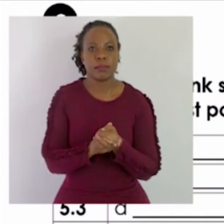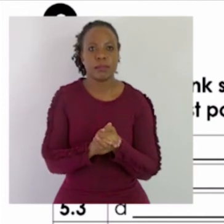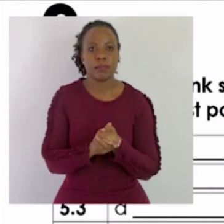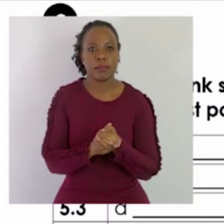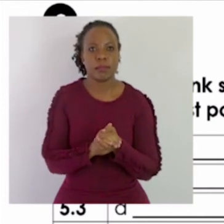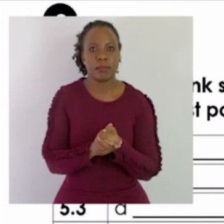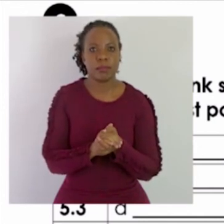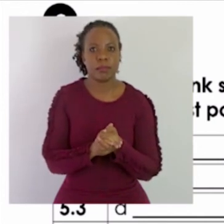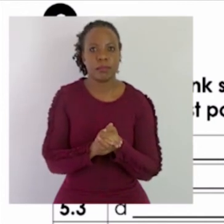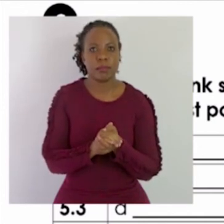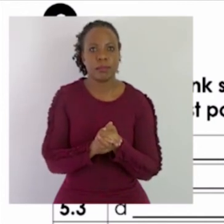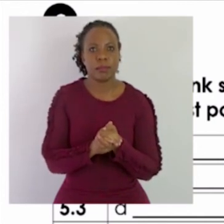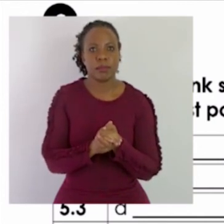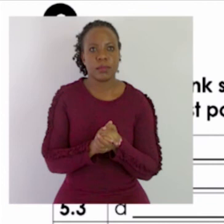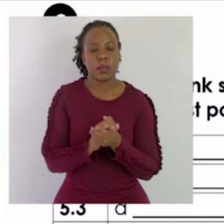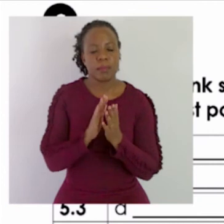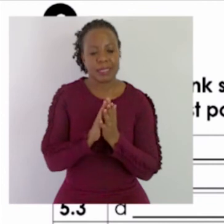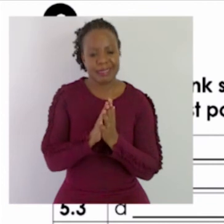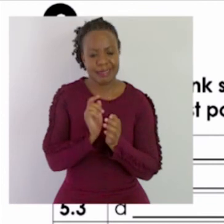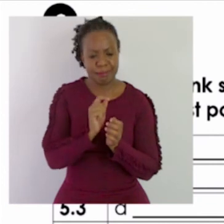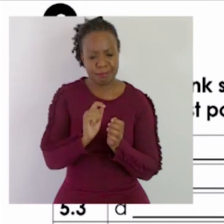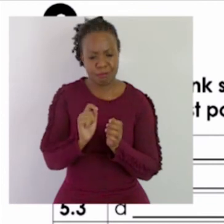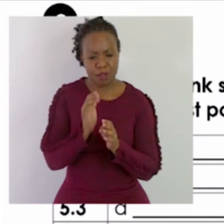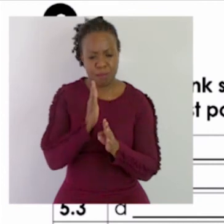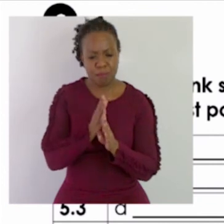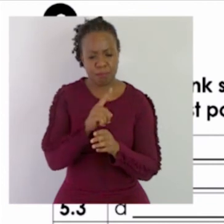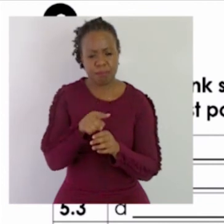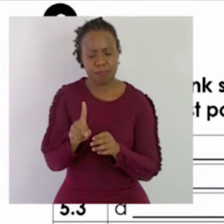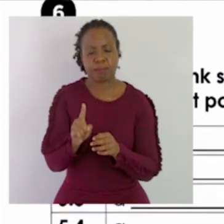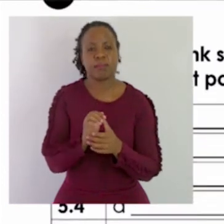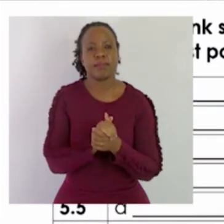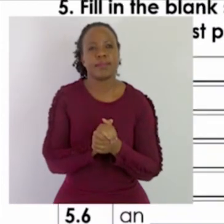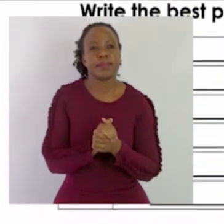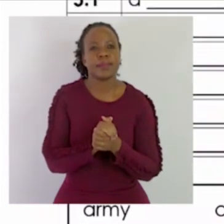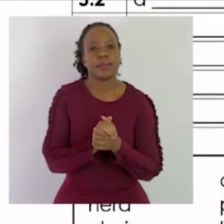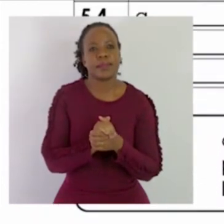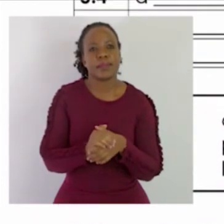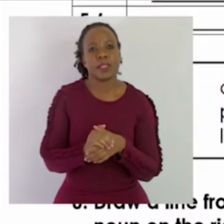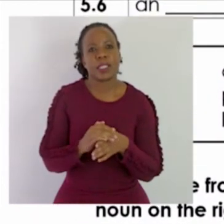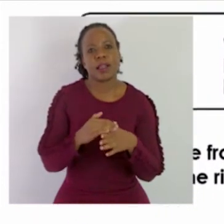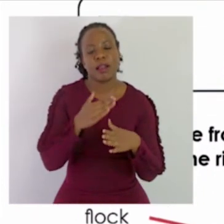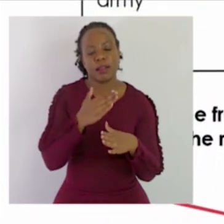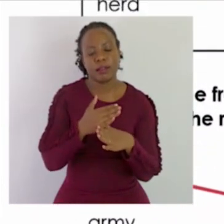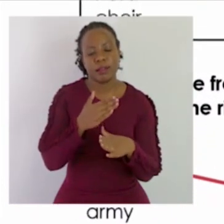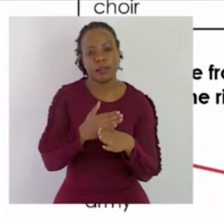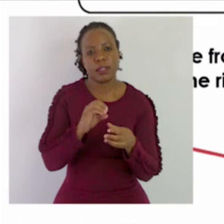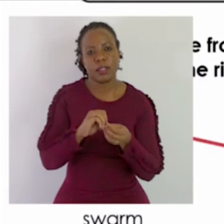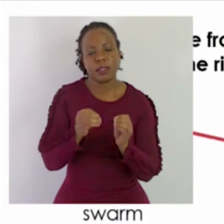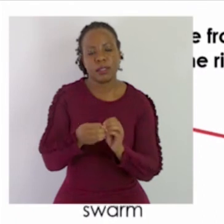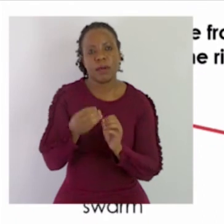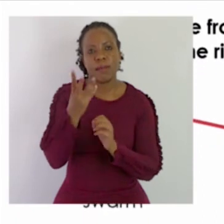Make sure you write correct spellings. Right, activity 6. What does it say? Draw